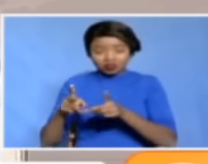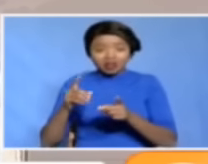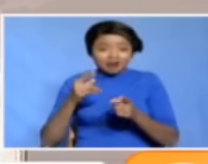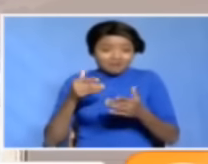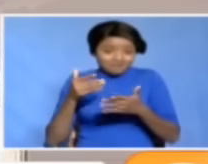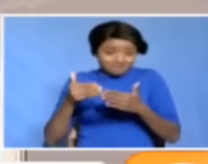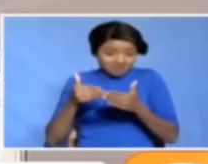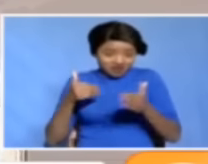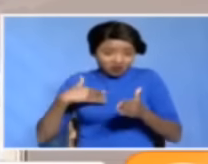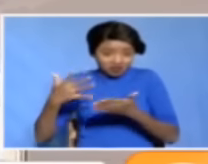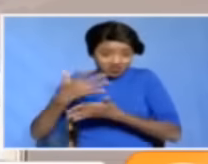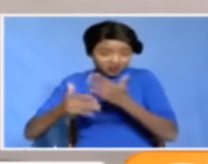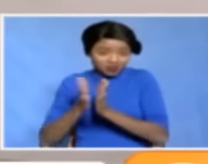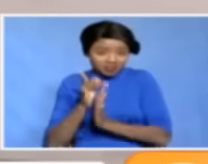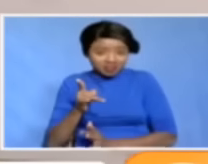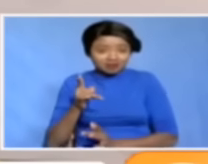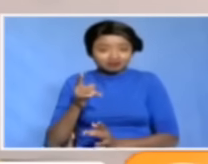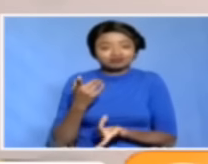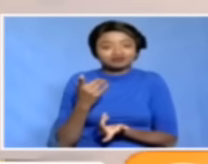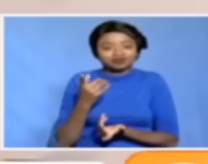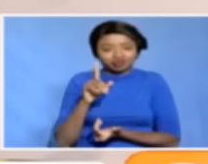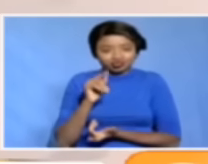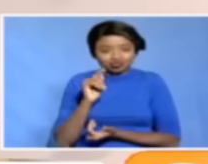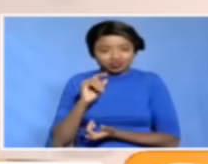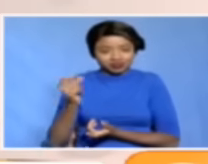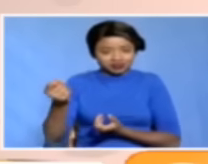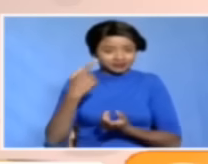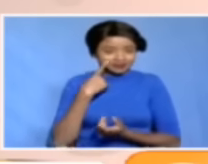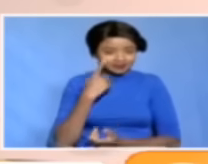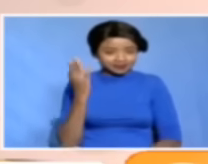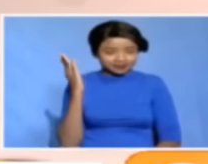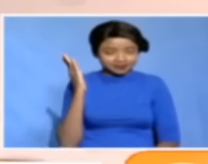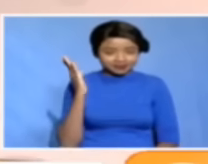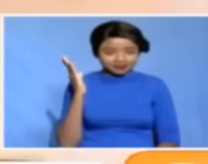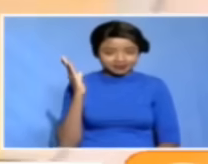tweets. We have them. Right.